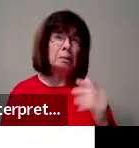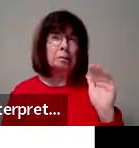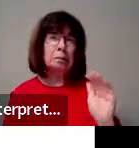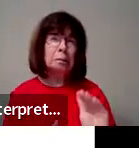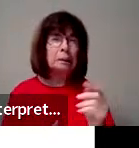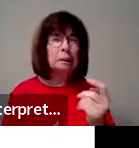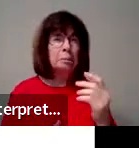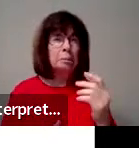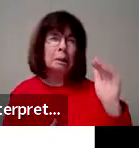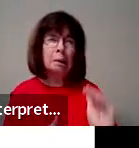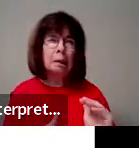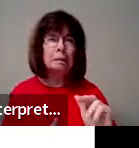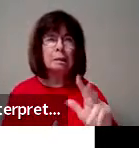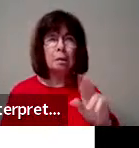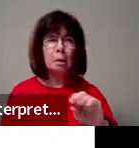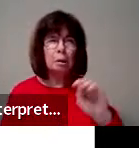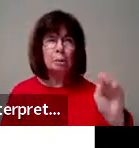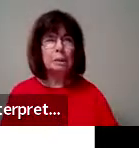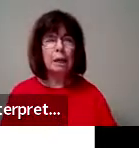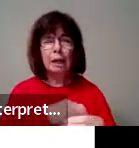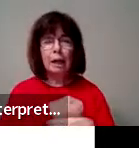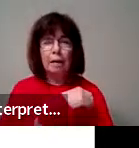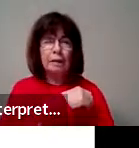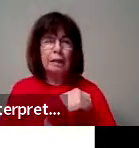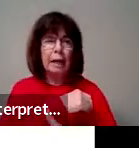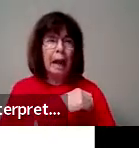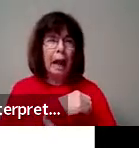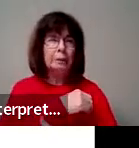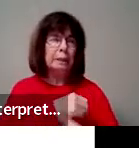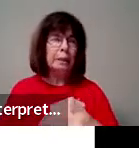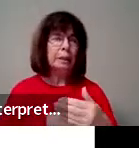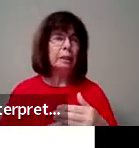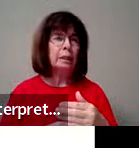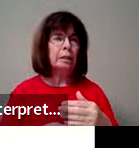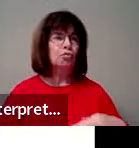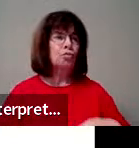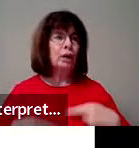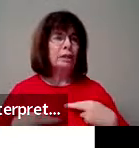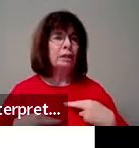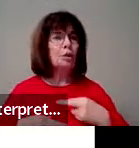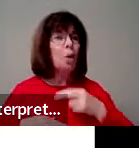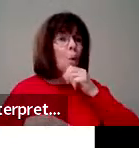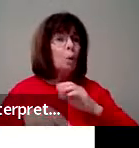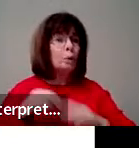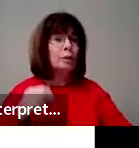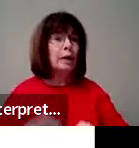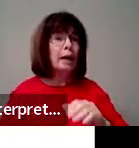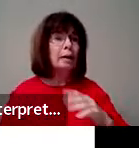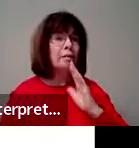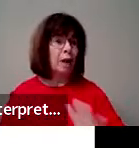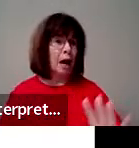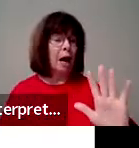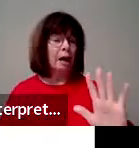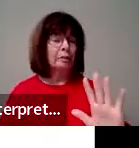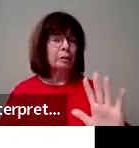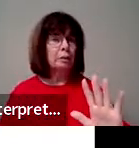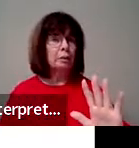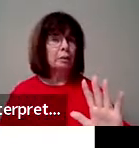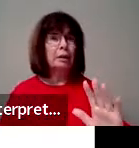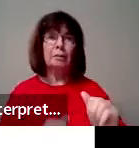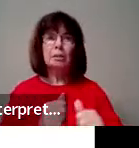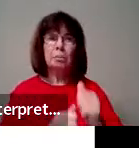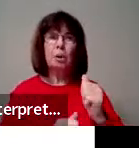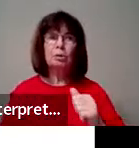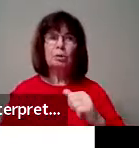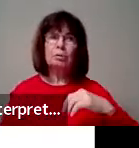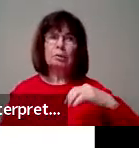county residents who are over age 5, which was the eligible group until just a few days ago,